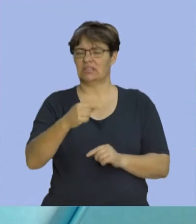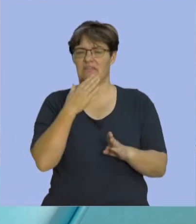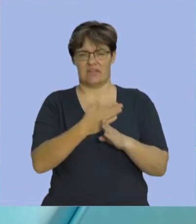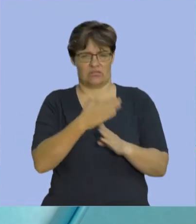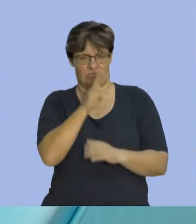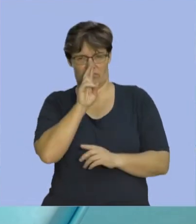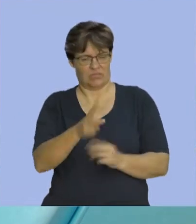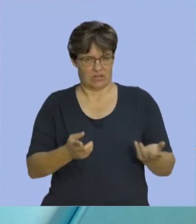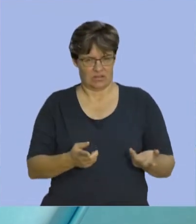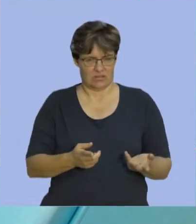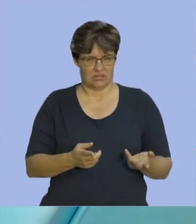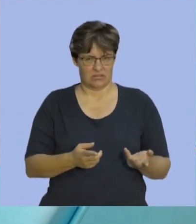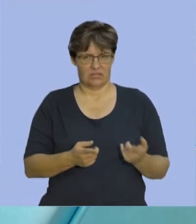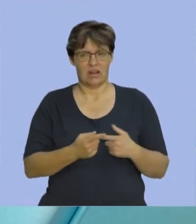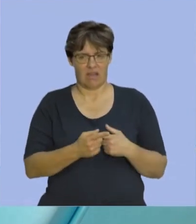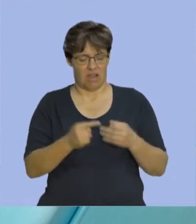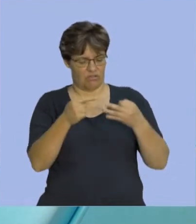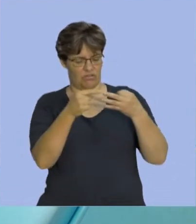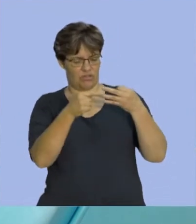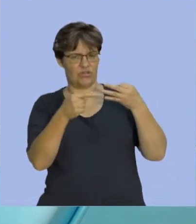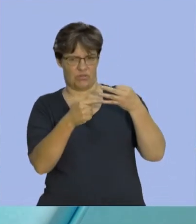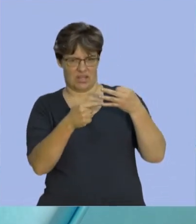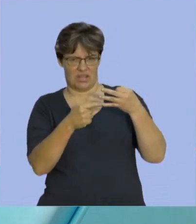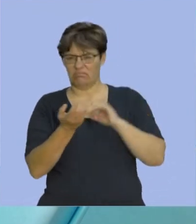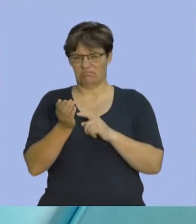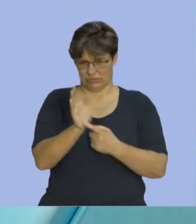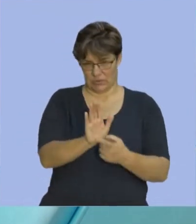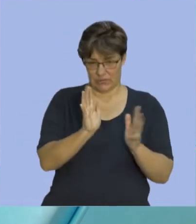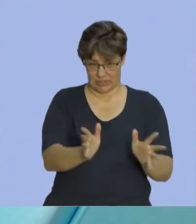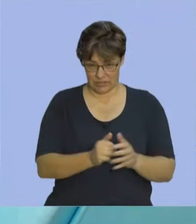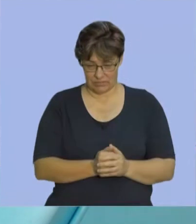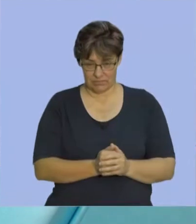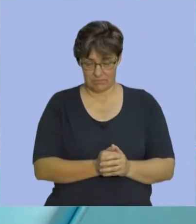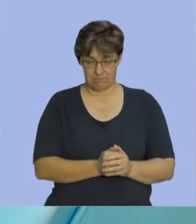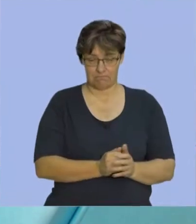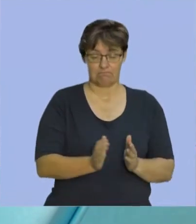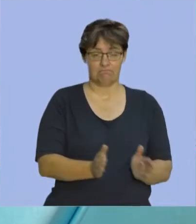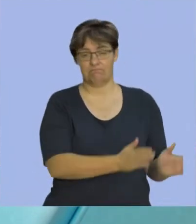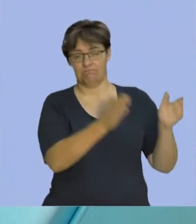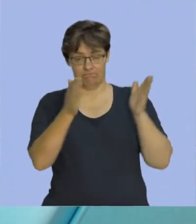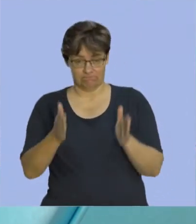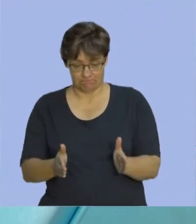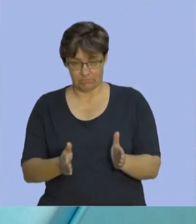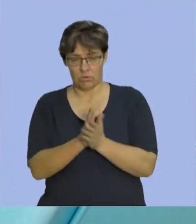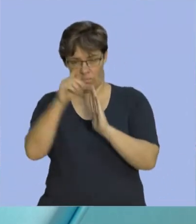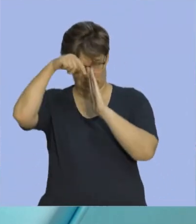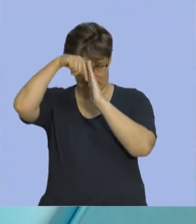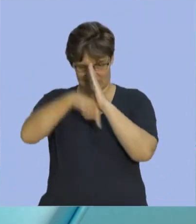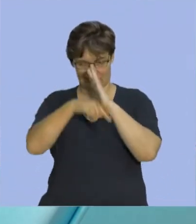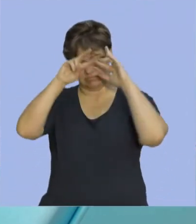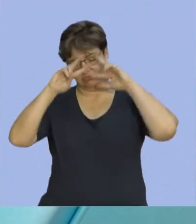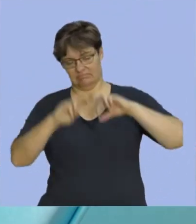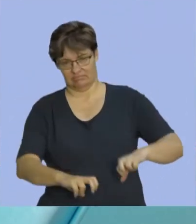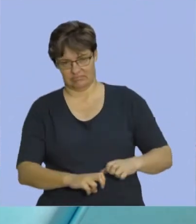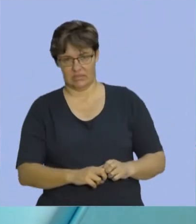and how it will look like, those 3 graphs that I actually showed you. Now we're going to look at them in great detail, and we're going